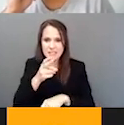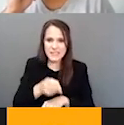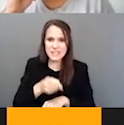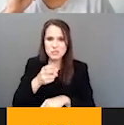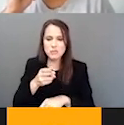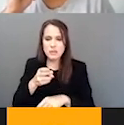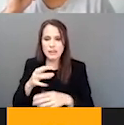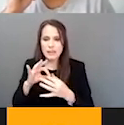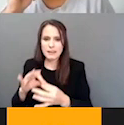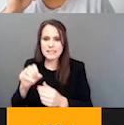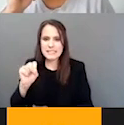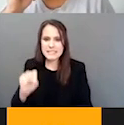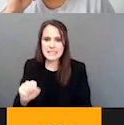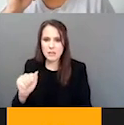Asia,